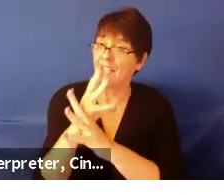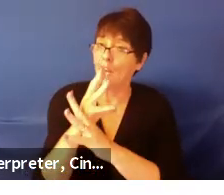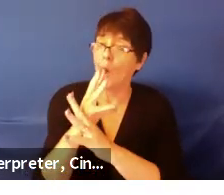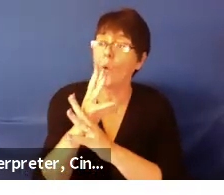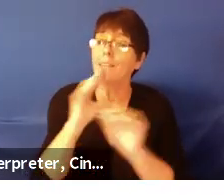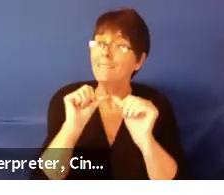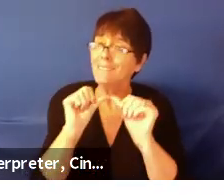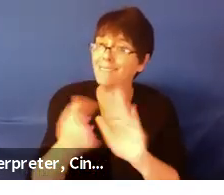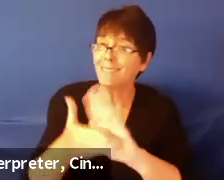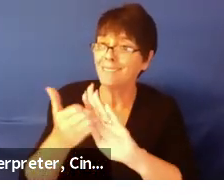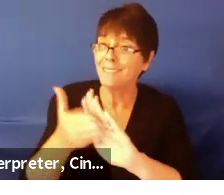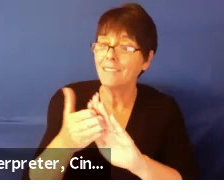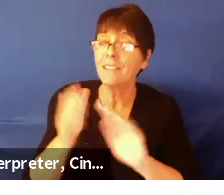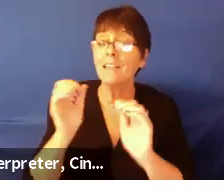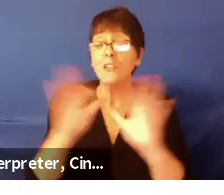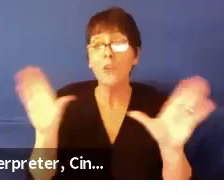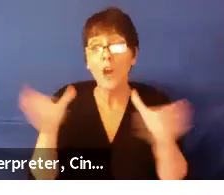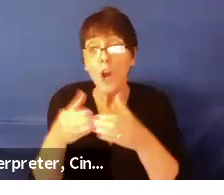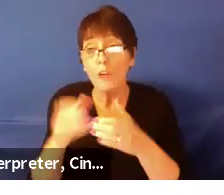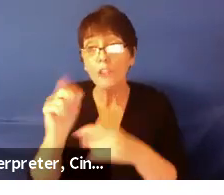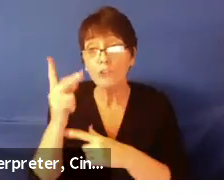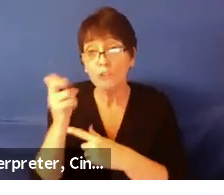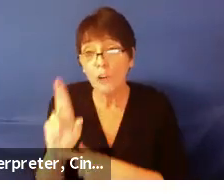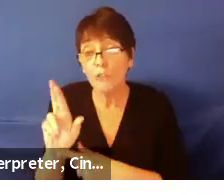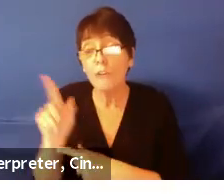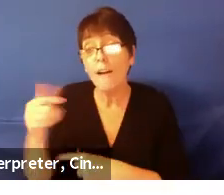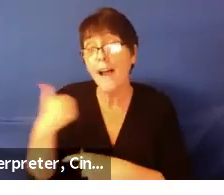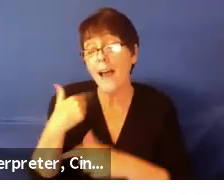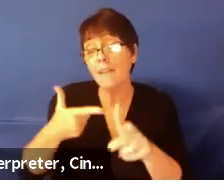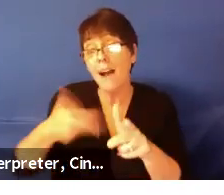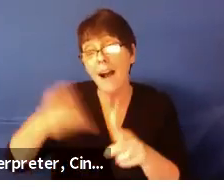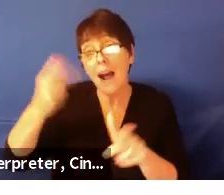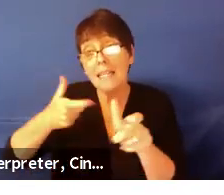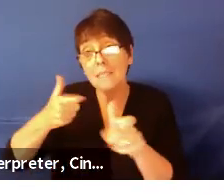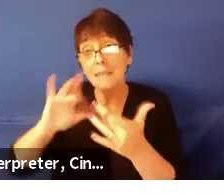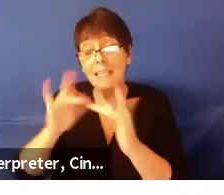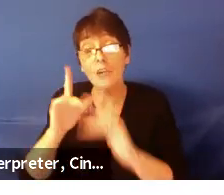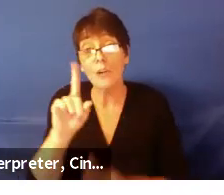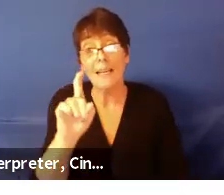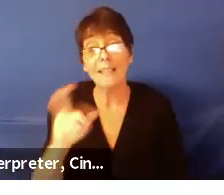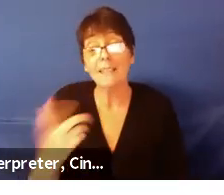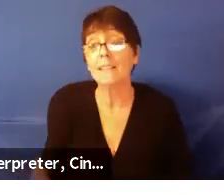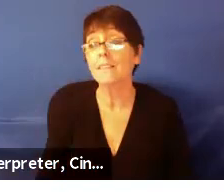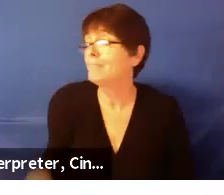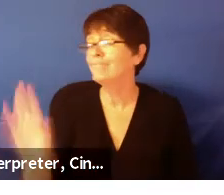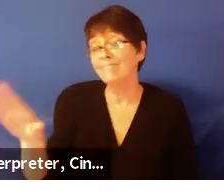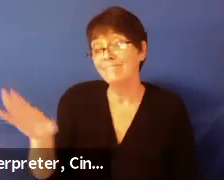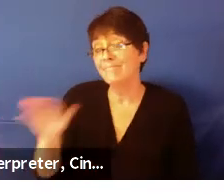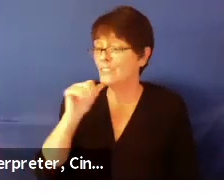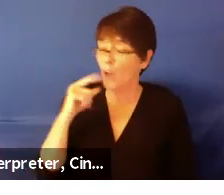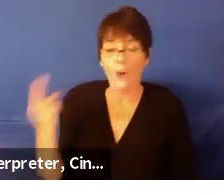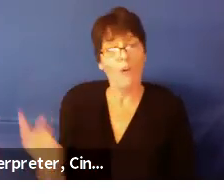consistent. Do the congregate shelters have high-speed internet? Not all